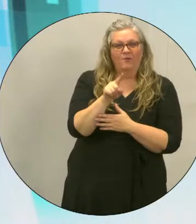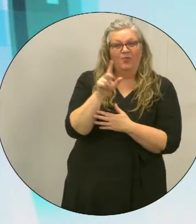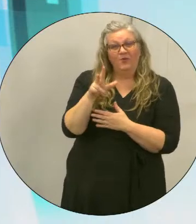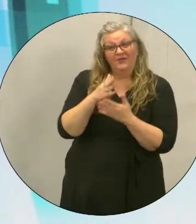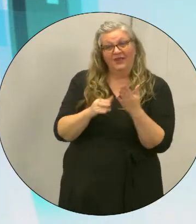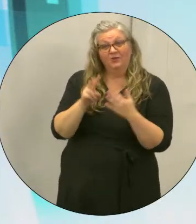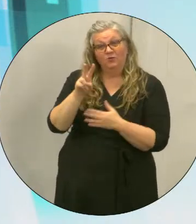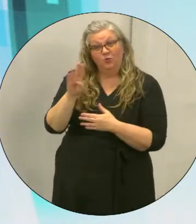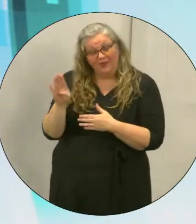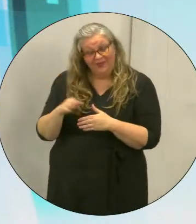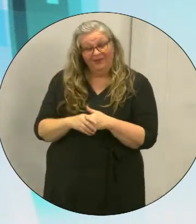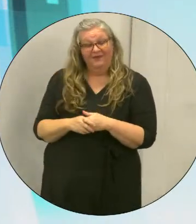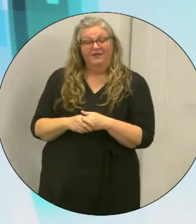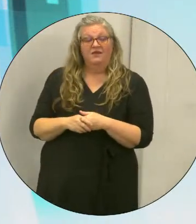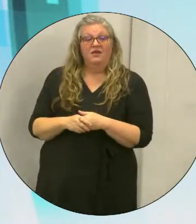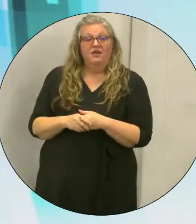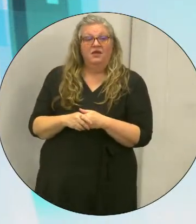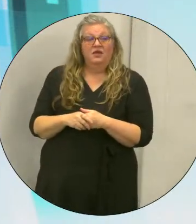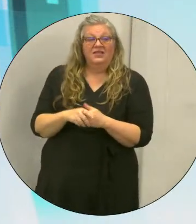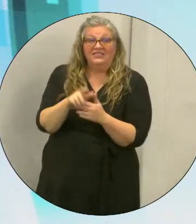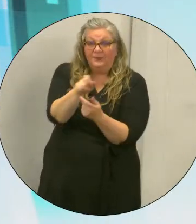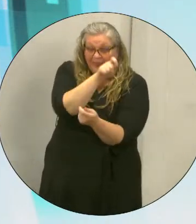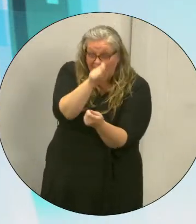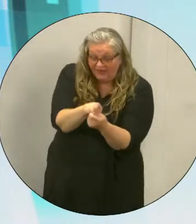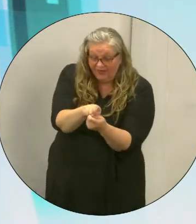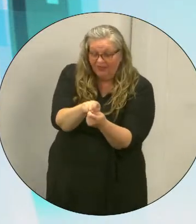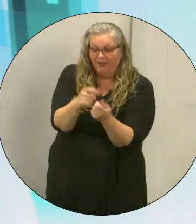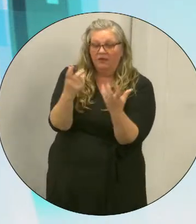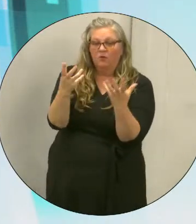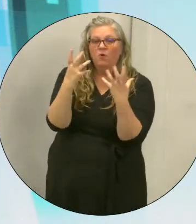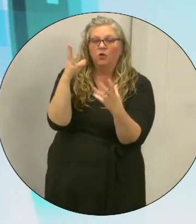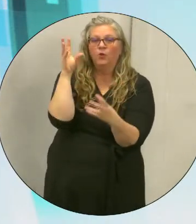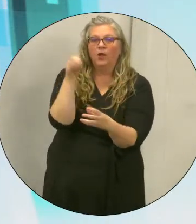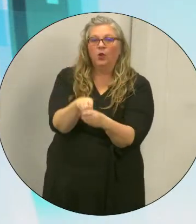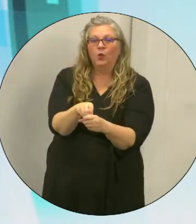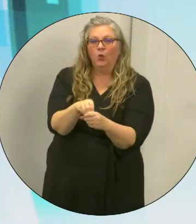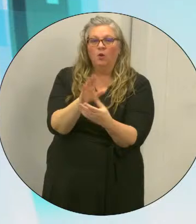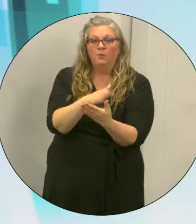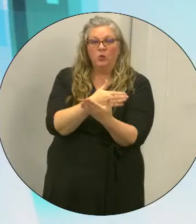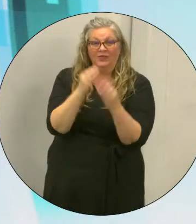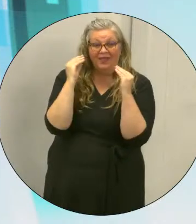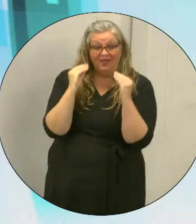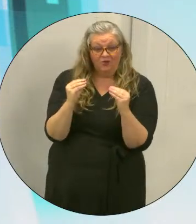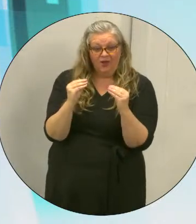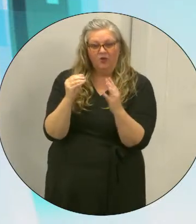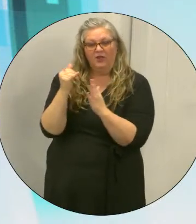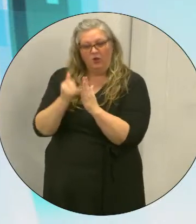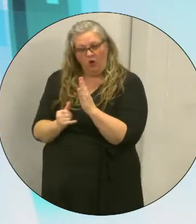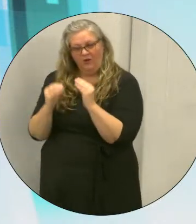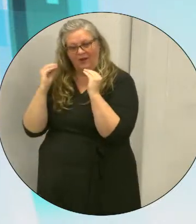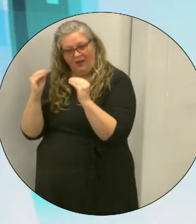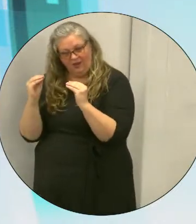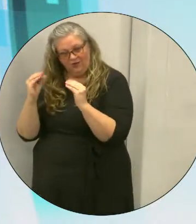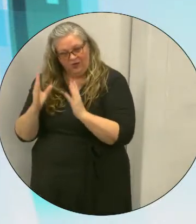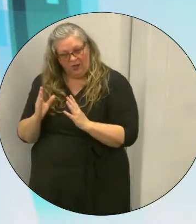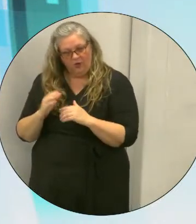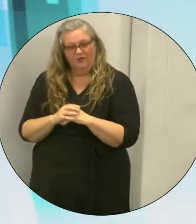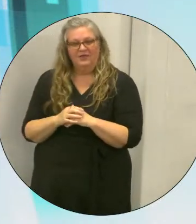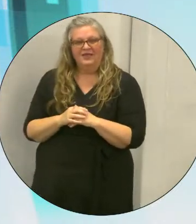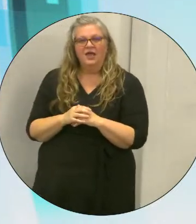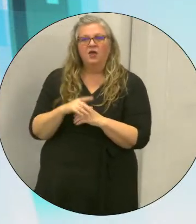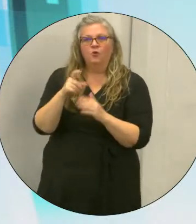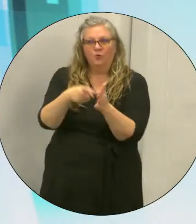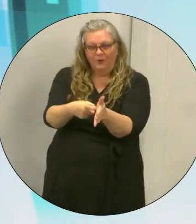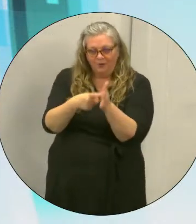Section 2B, to specifically include music educators and art educators needing